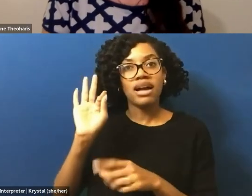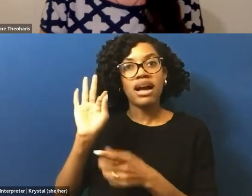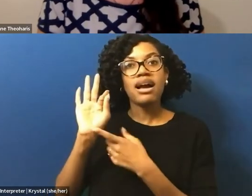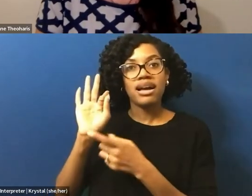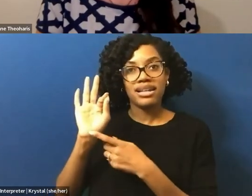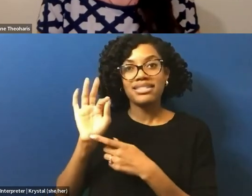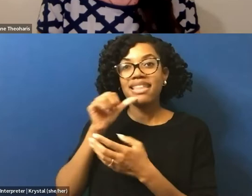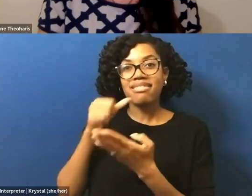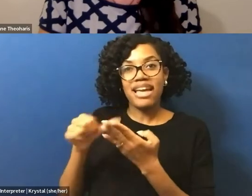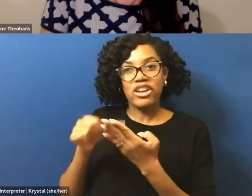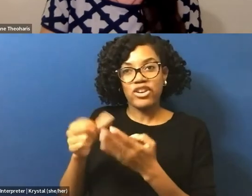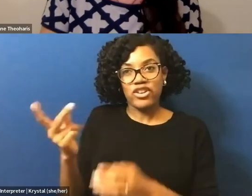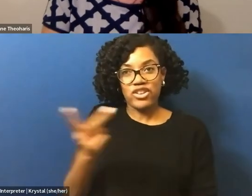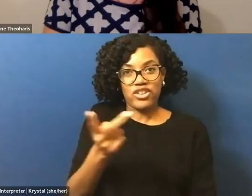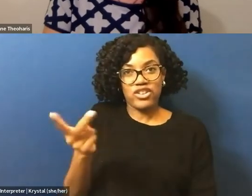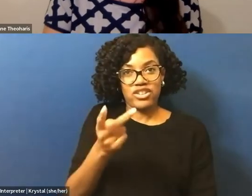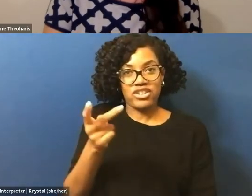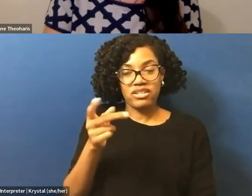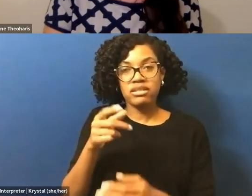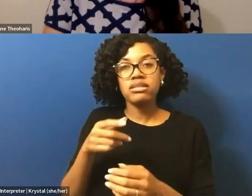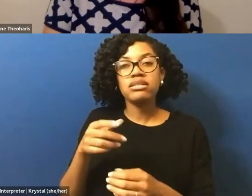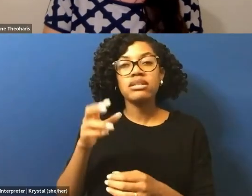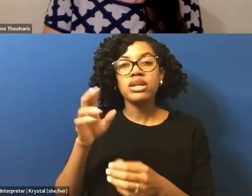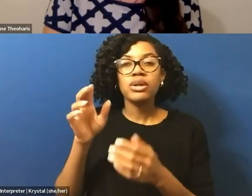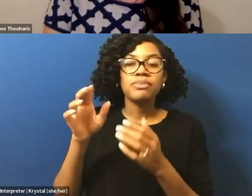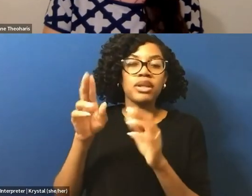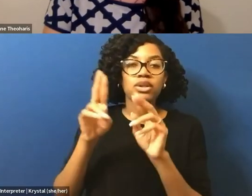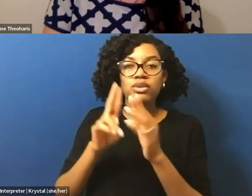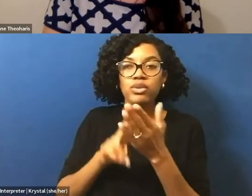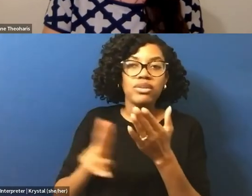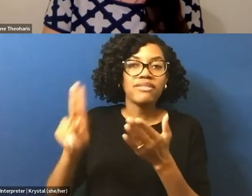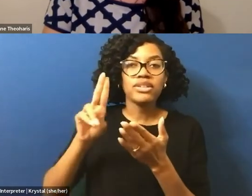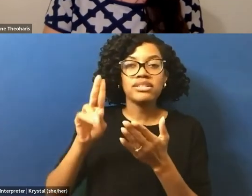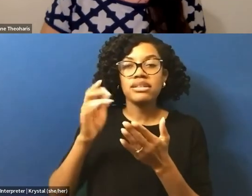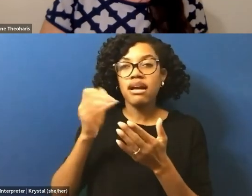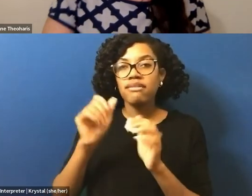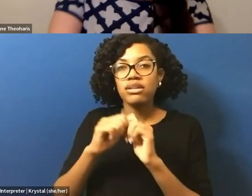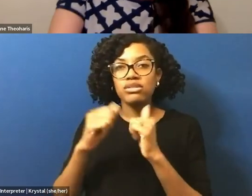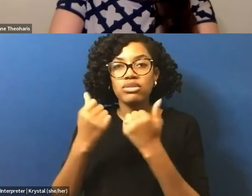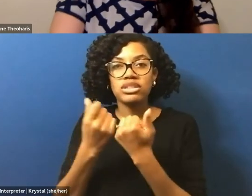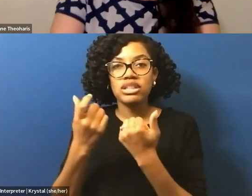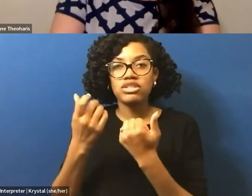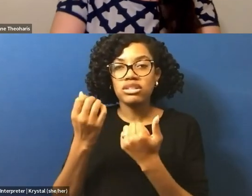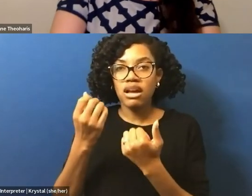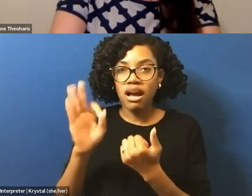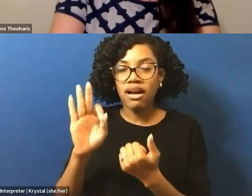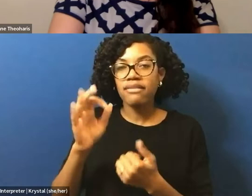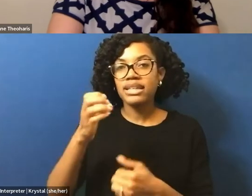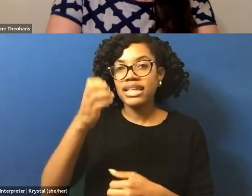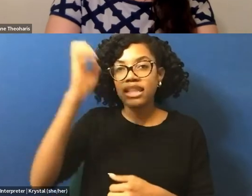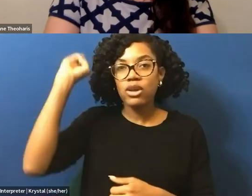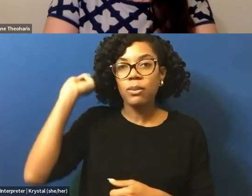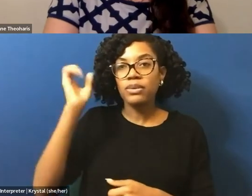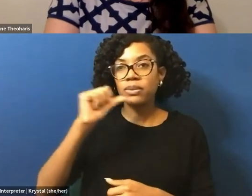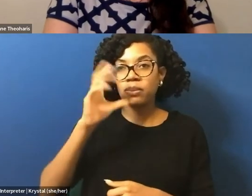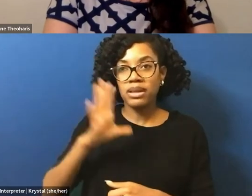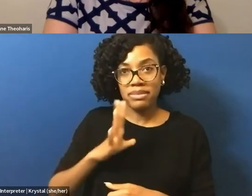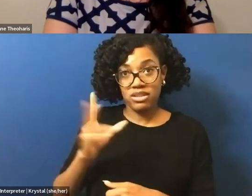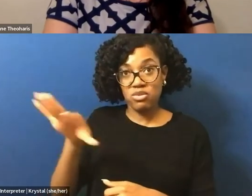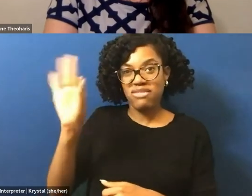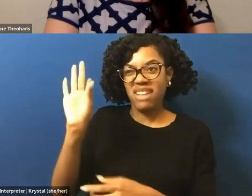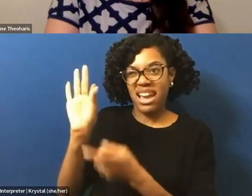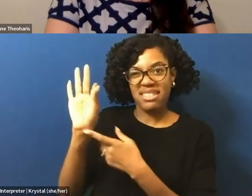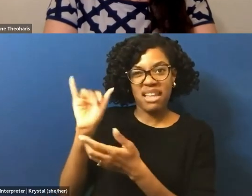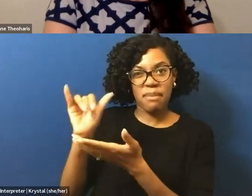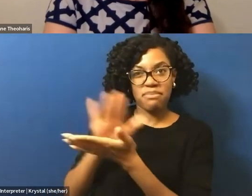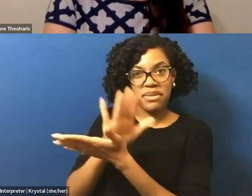the Universal Association of Ethiopian Women. The group that was started in the late 50s, early 60s, that was advocating